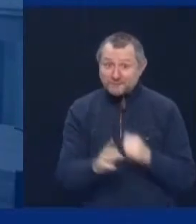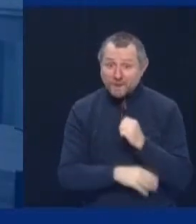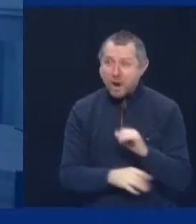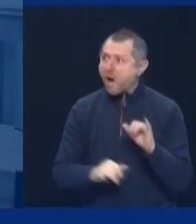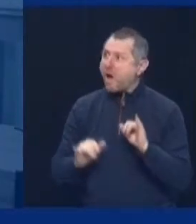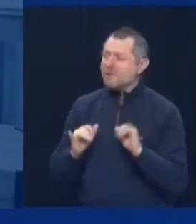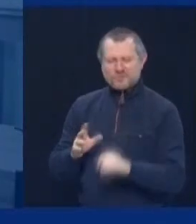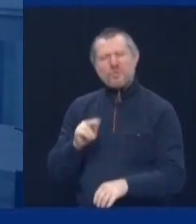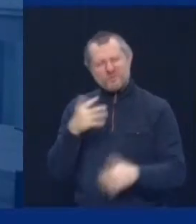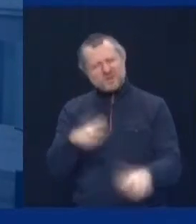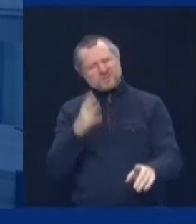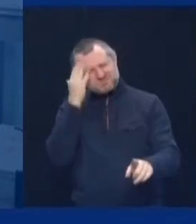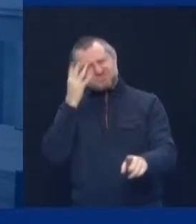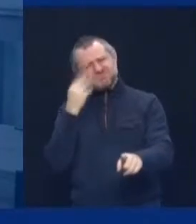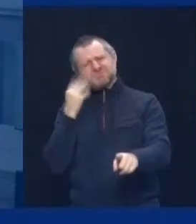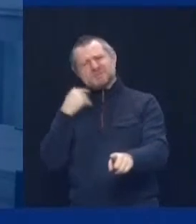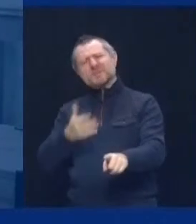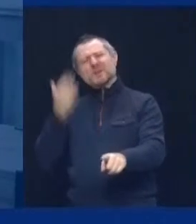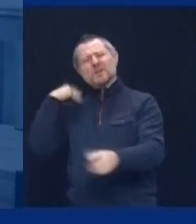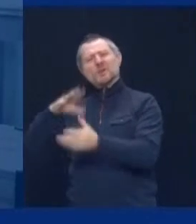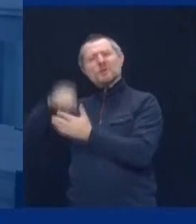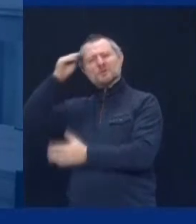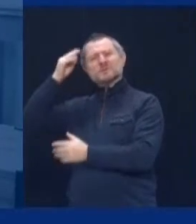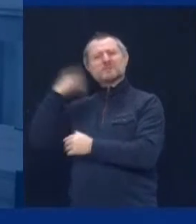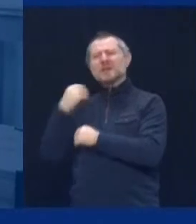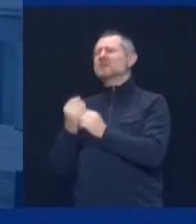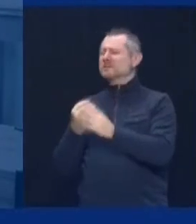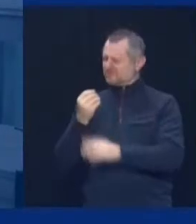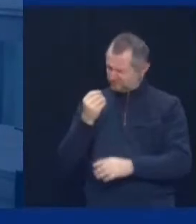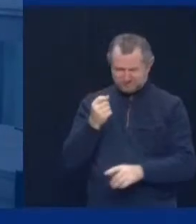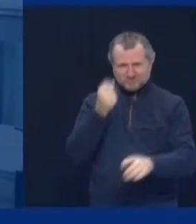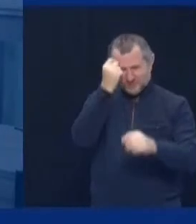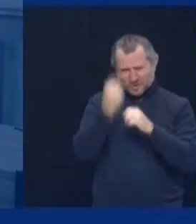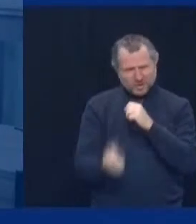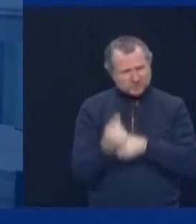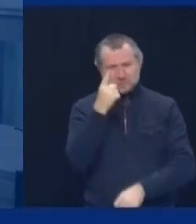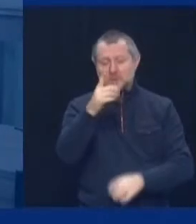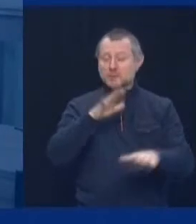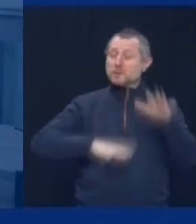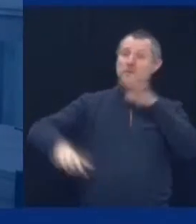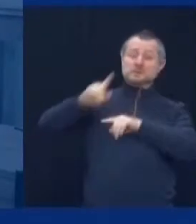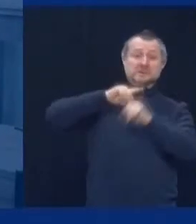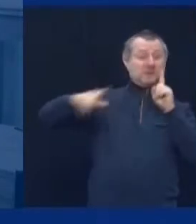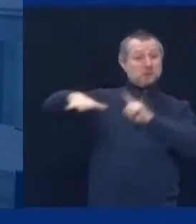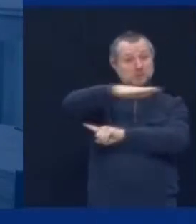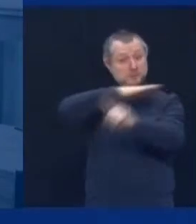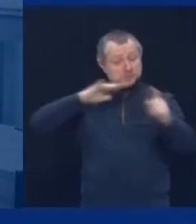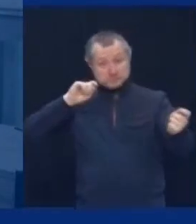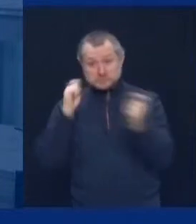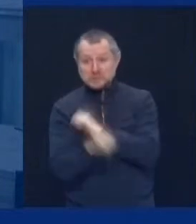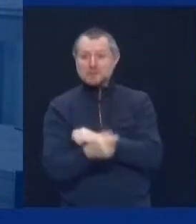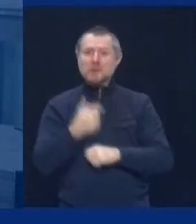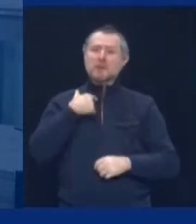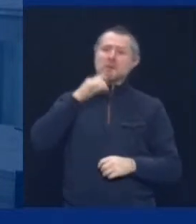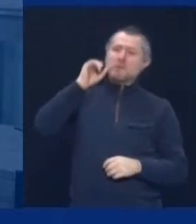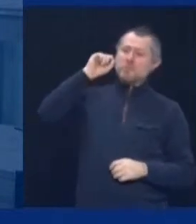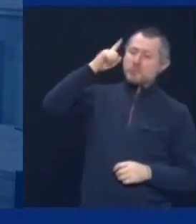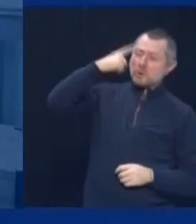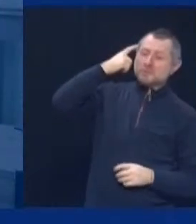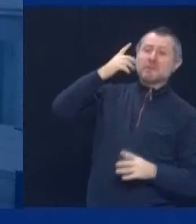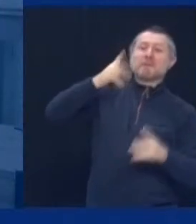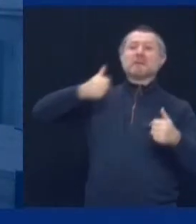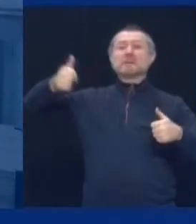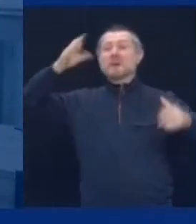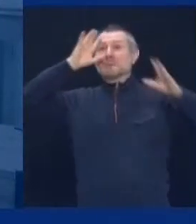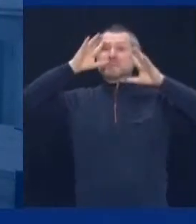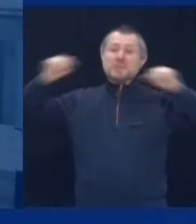I understand it's a culture change. I understand the bureaucracy doesn't want to do it. I also understand they have to do it. And if